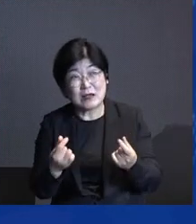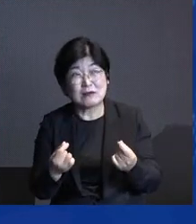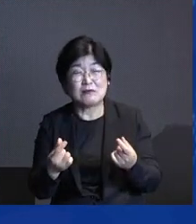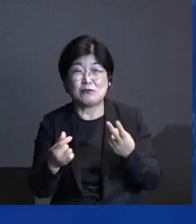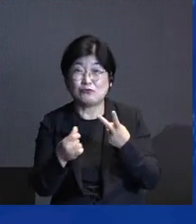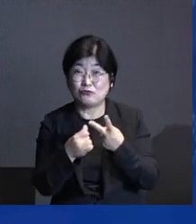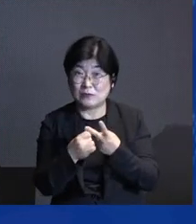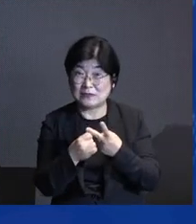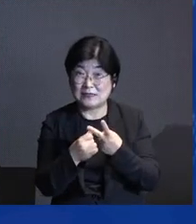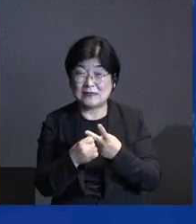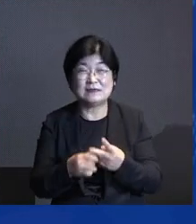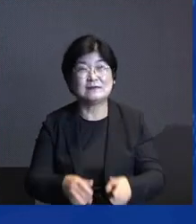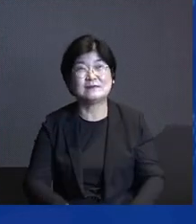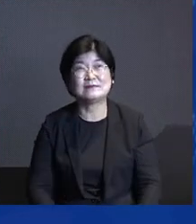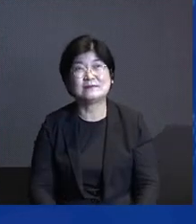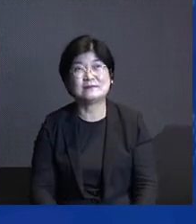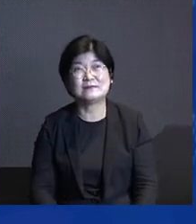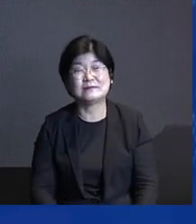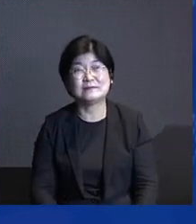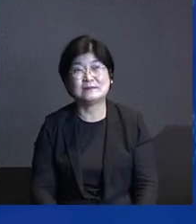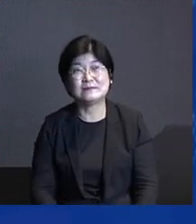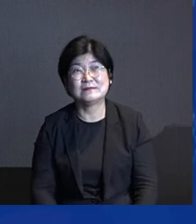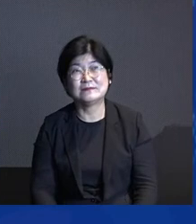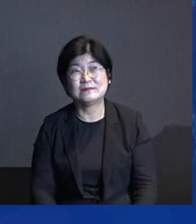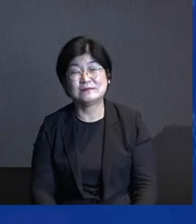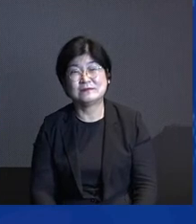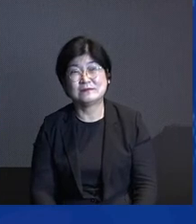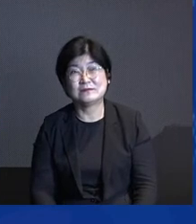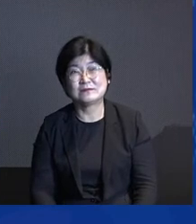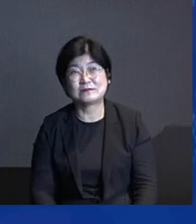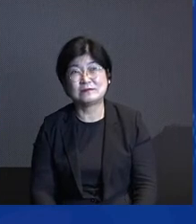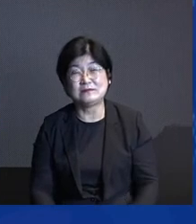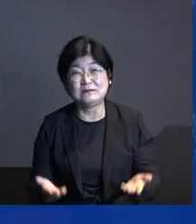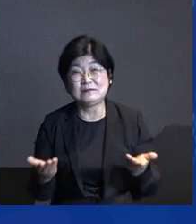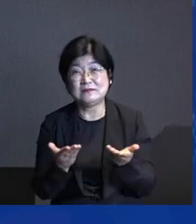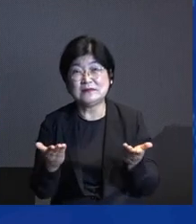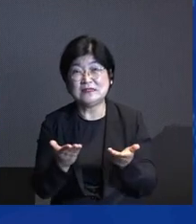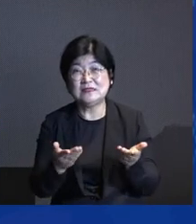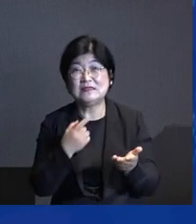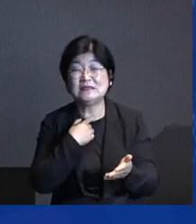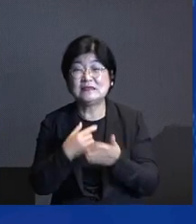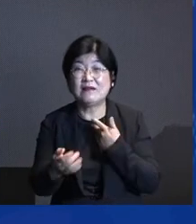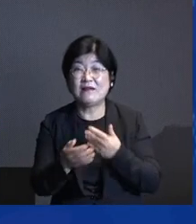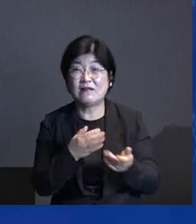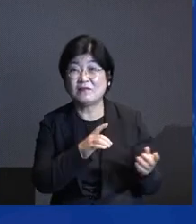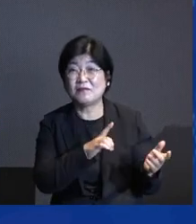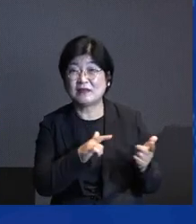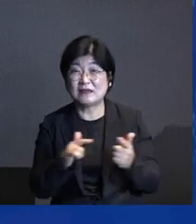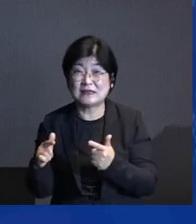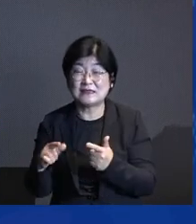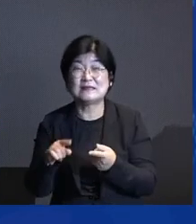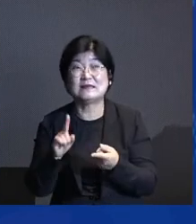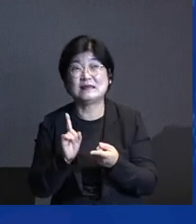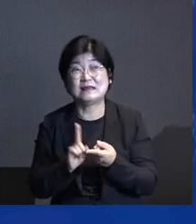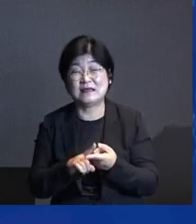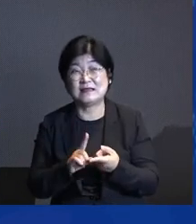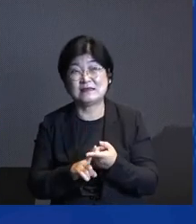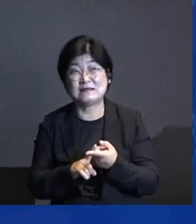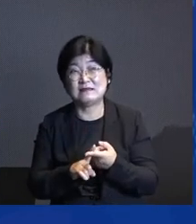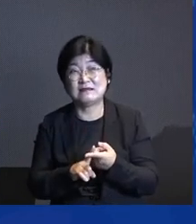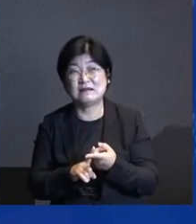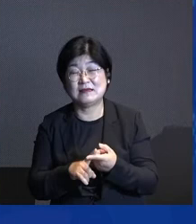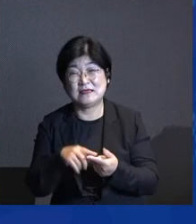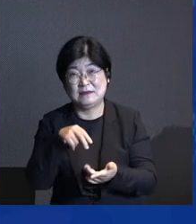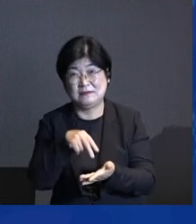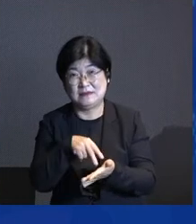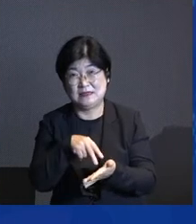derived from the study entitled The Development of an Effective Program for Promoting the Model of Active Aging in